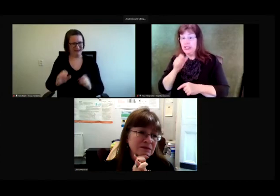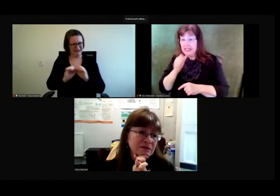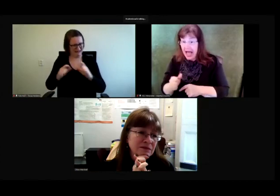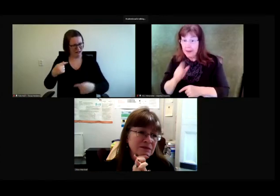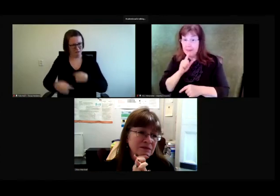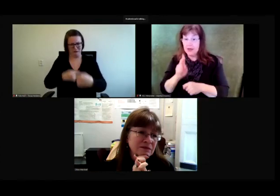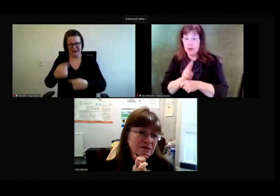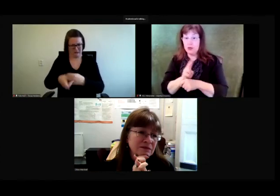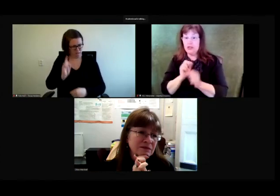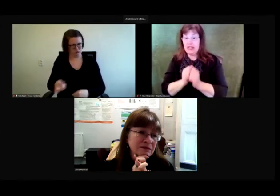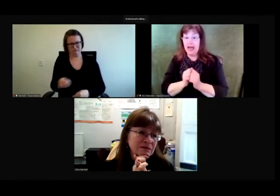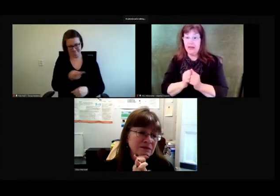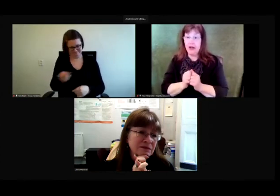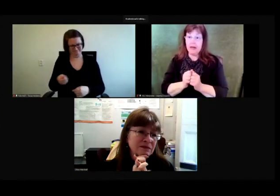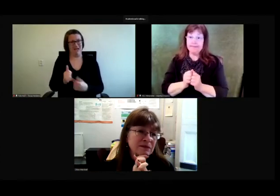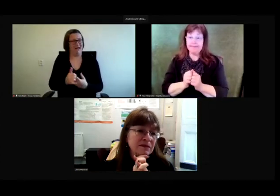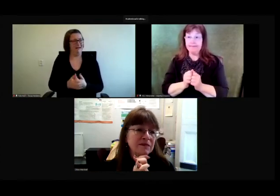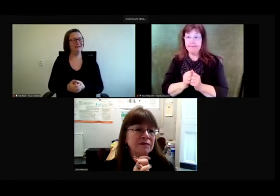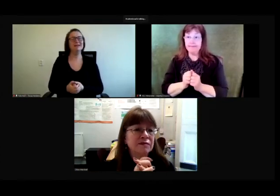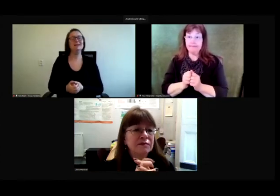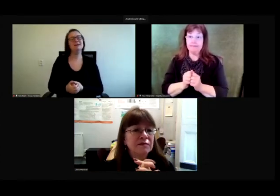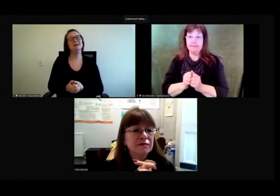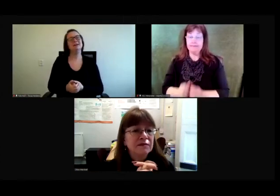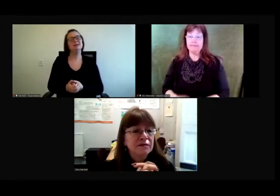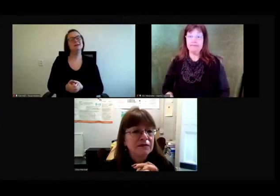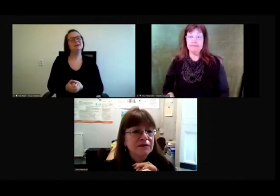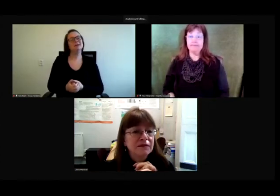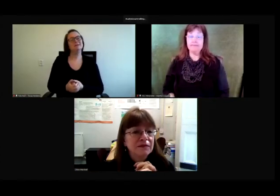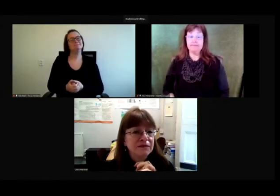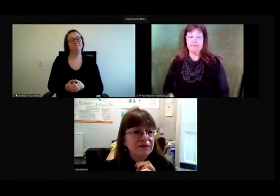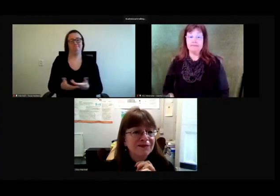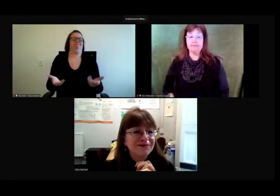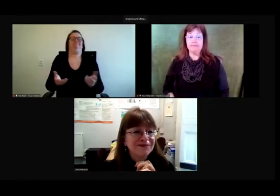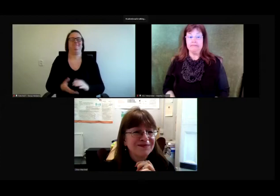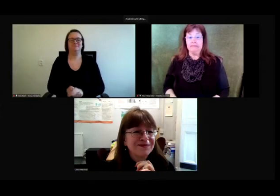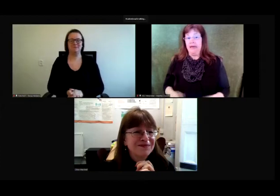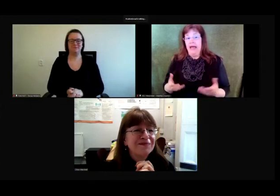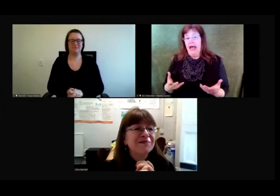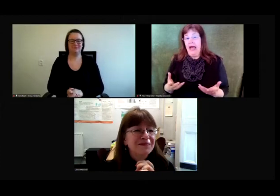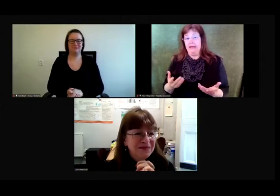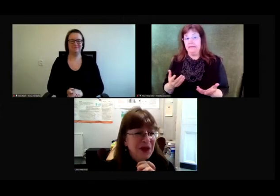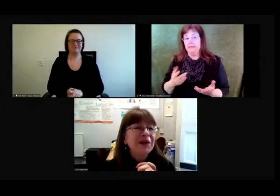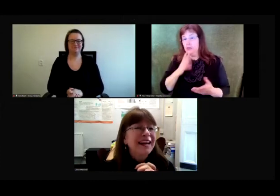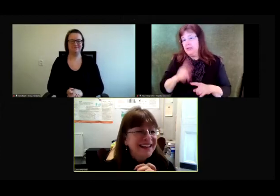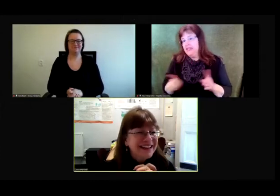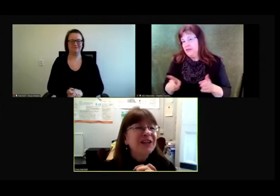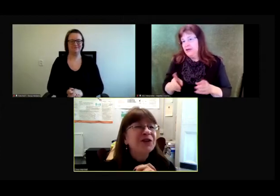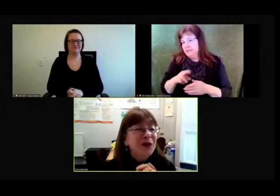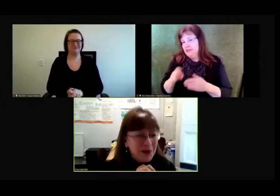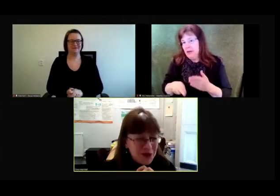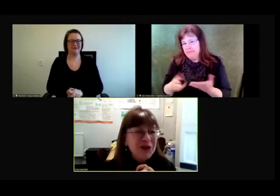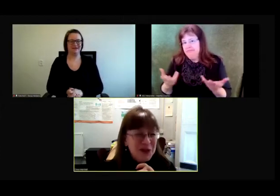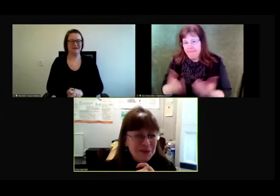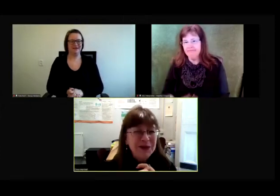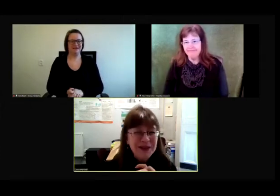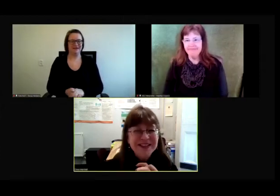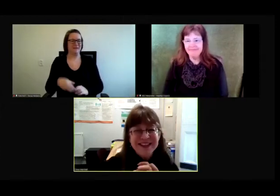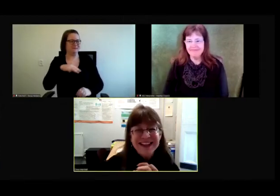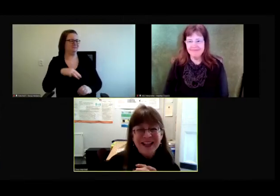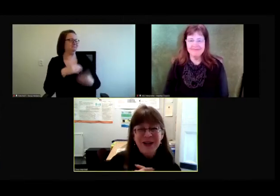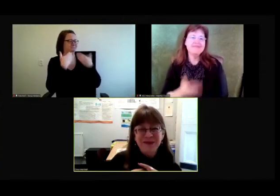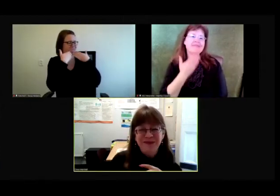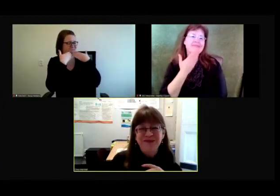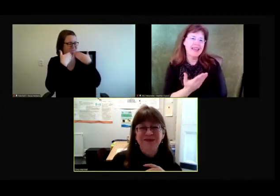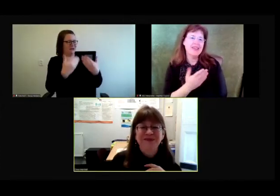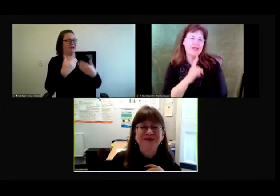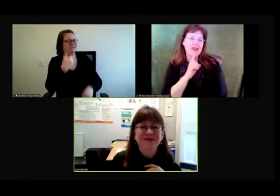development. Okay, thank you very much for answering my